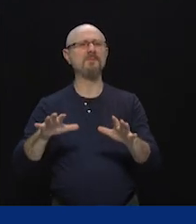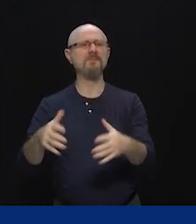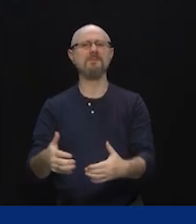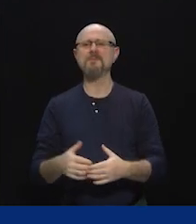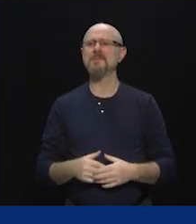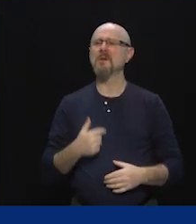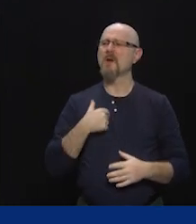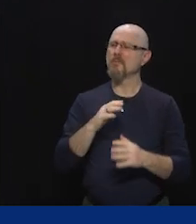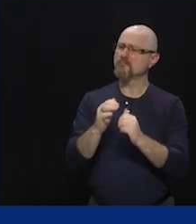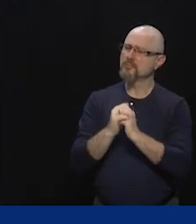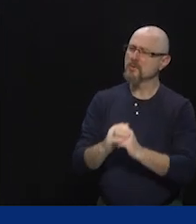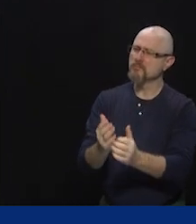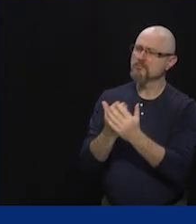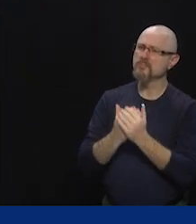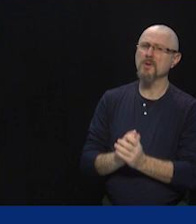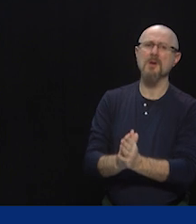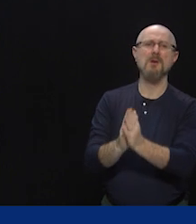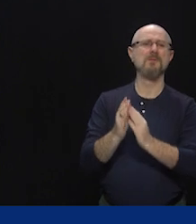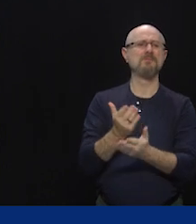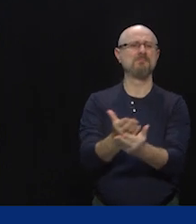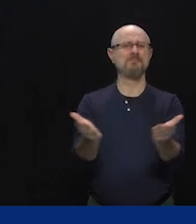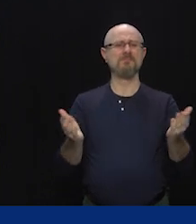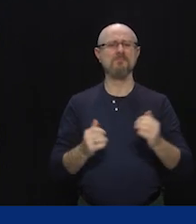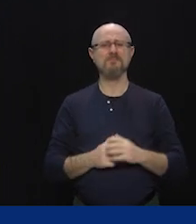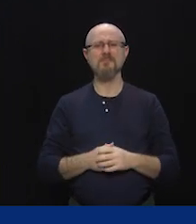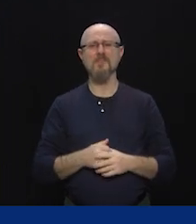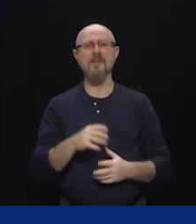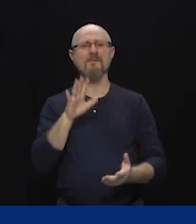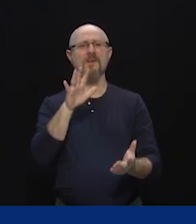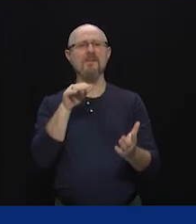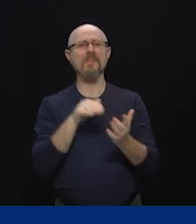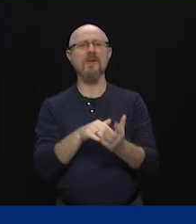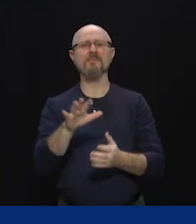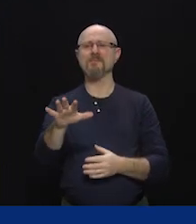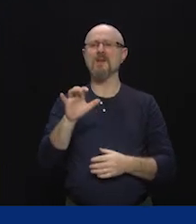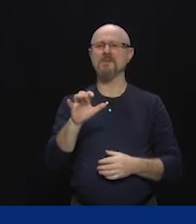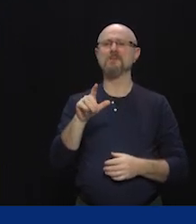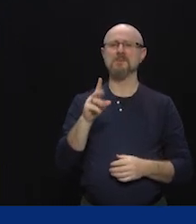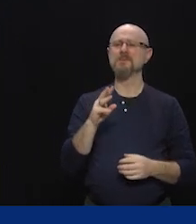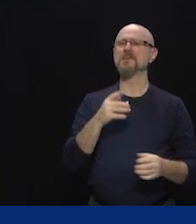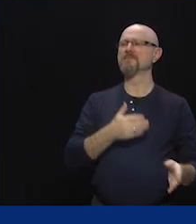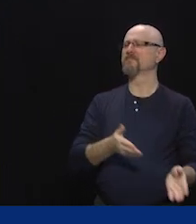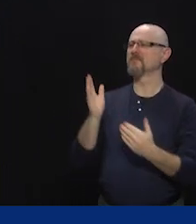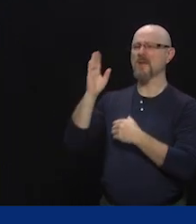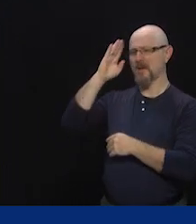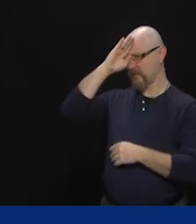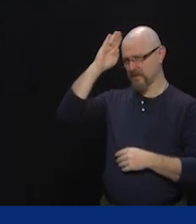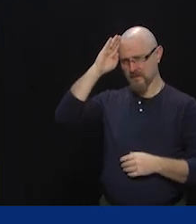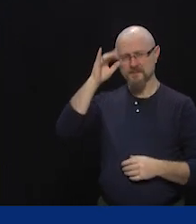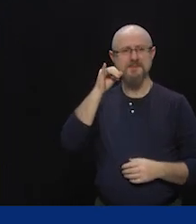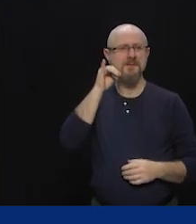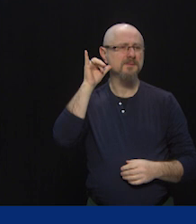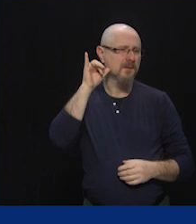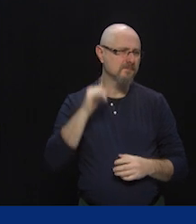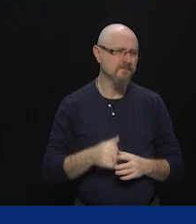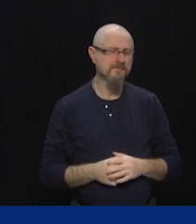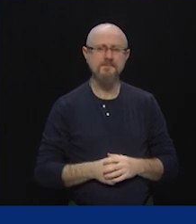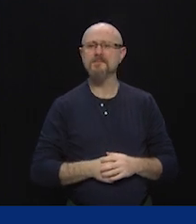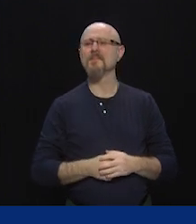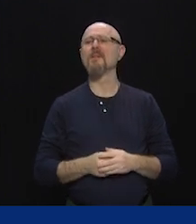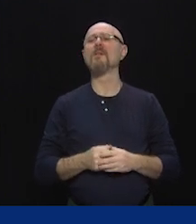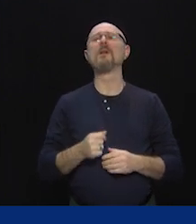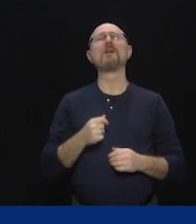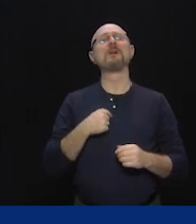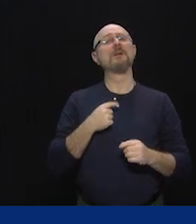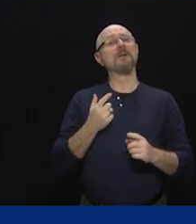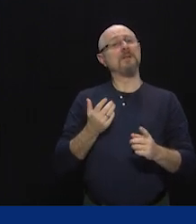prayers. We had 5,526 New Yorkers hospitalized yesterday. We had 7,183